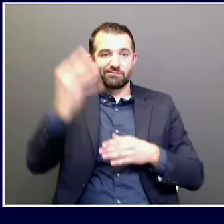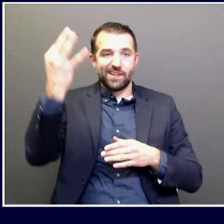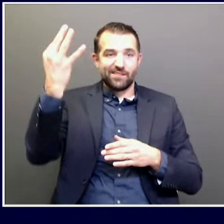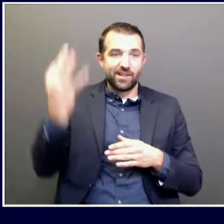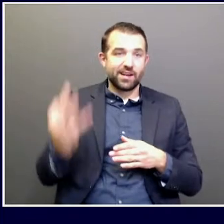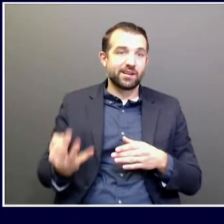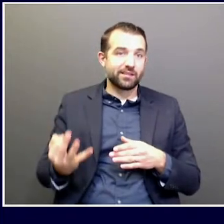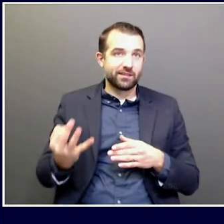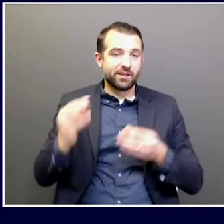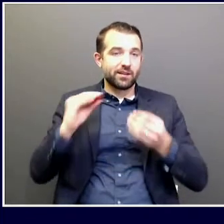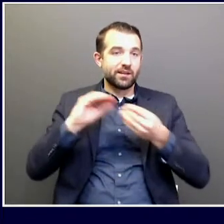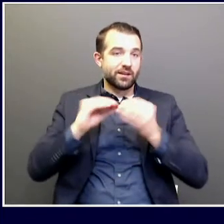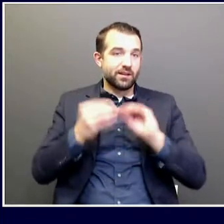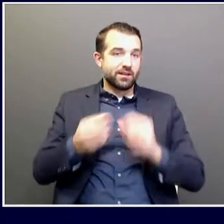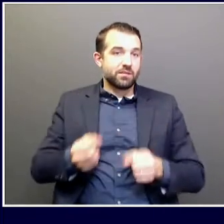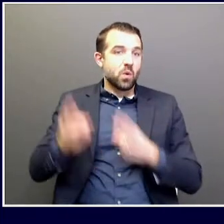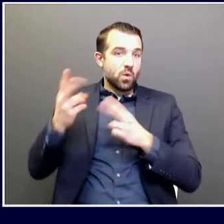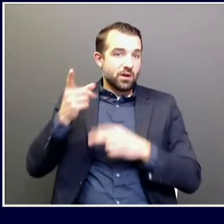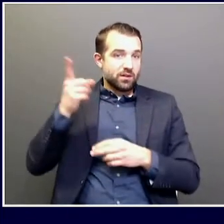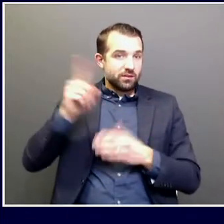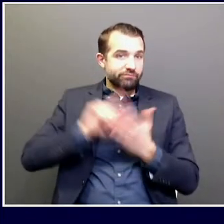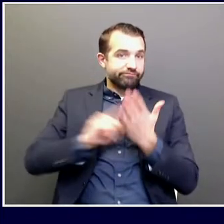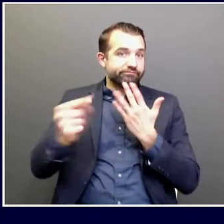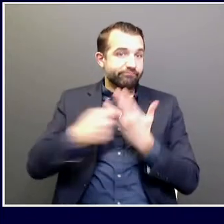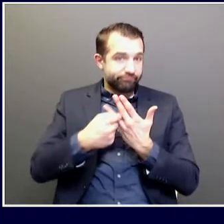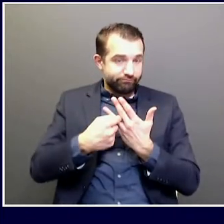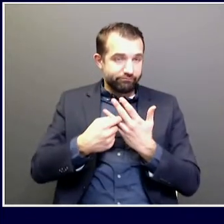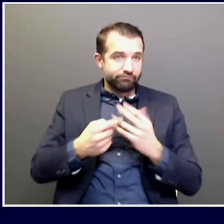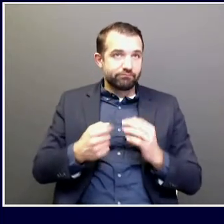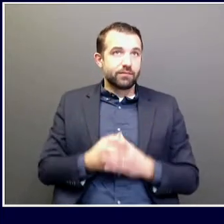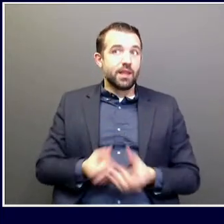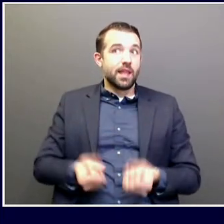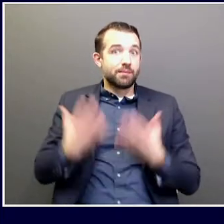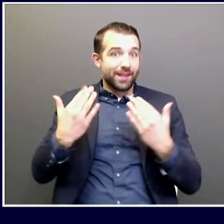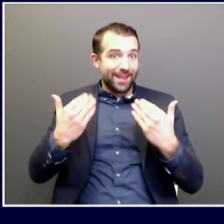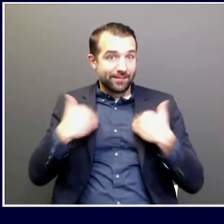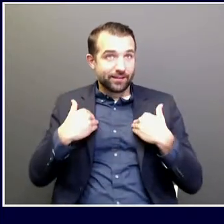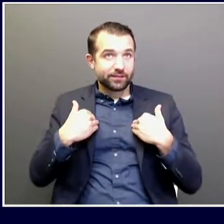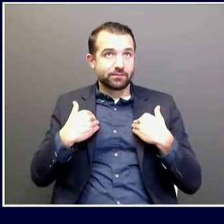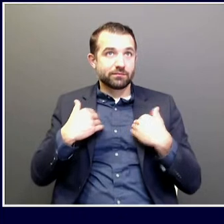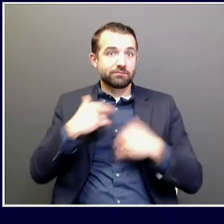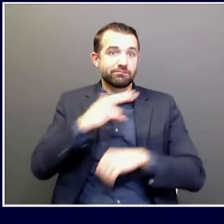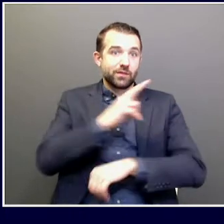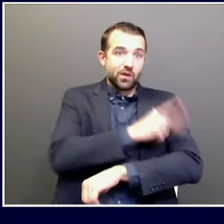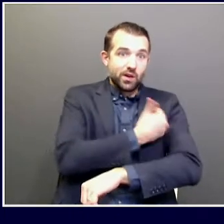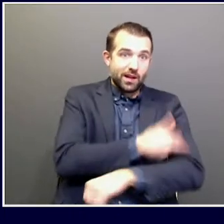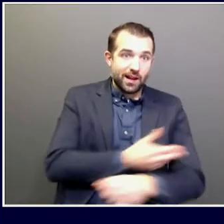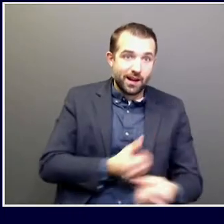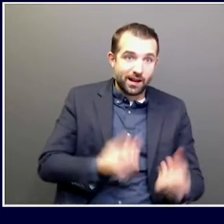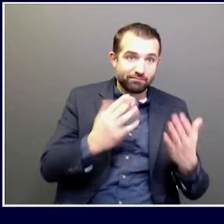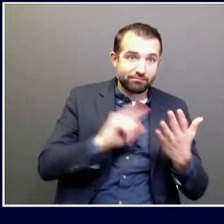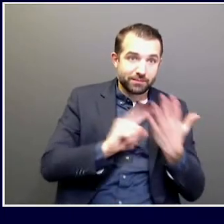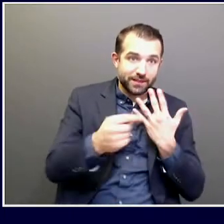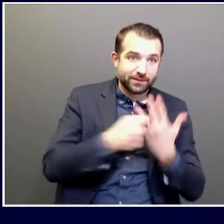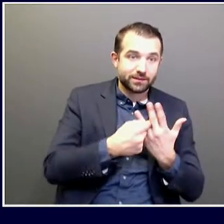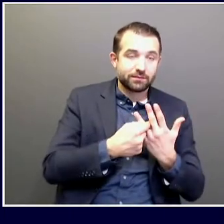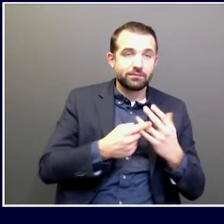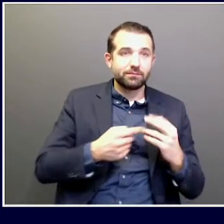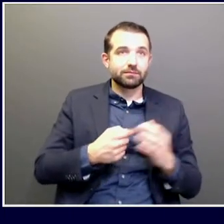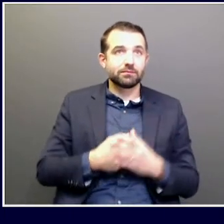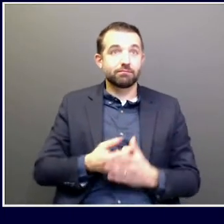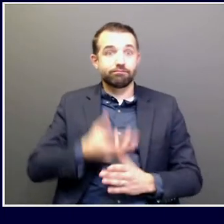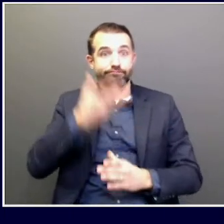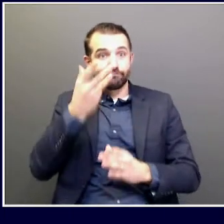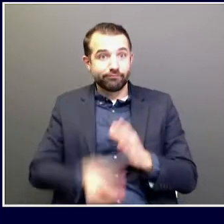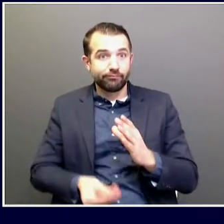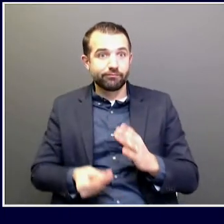are breakthrough cases, the number of hospitalizations that are breakthrough cases, and the number of deaths.